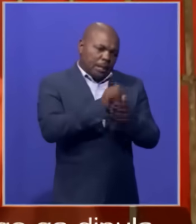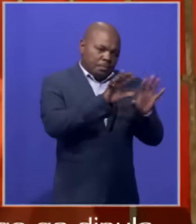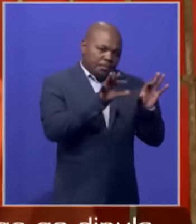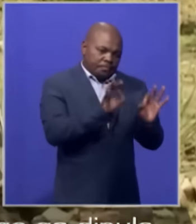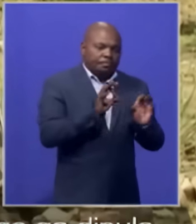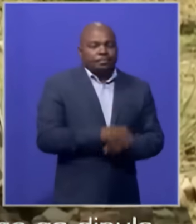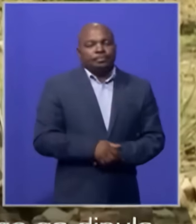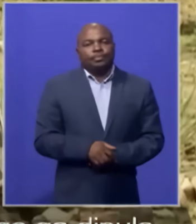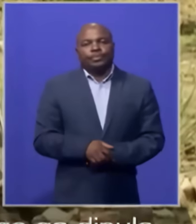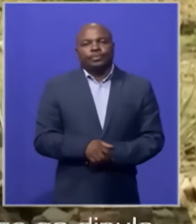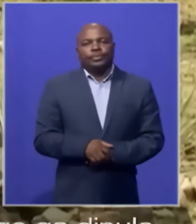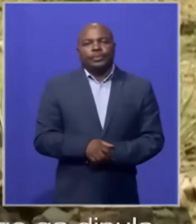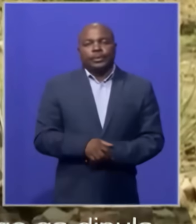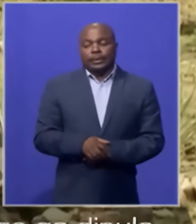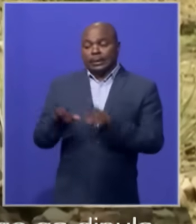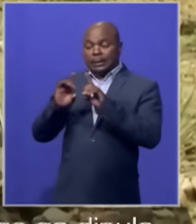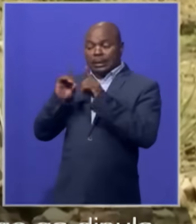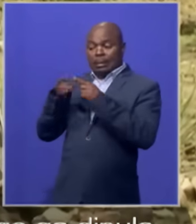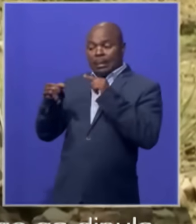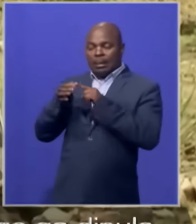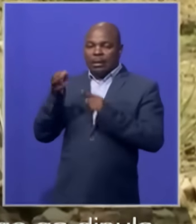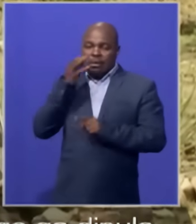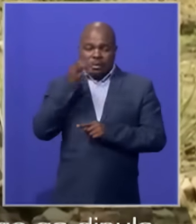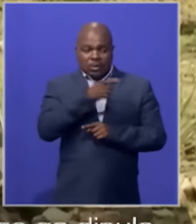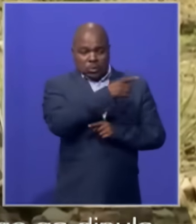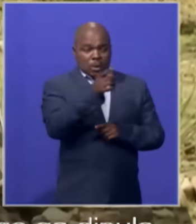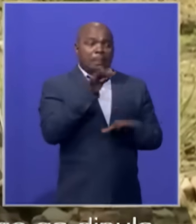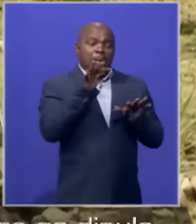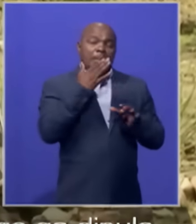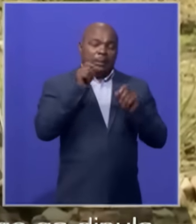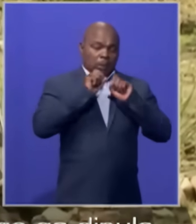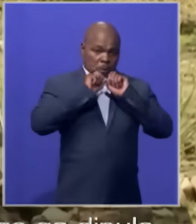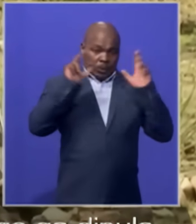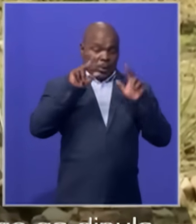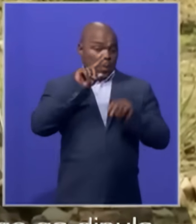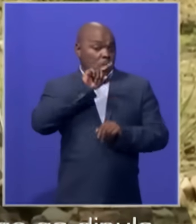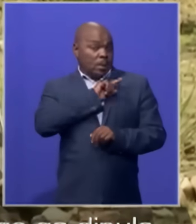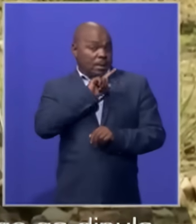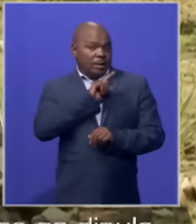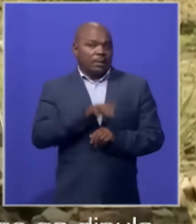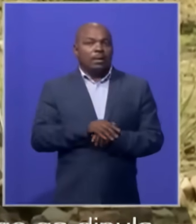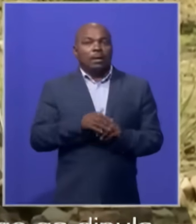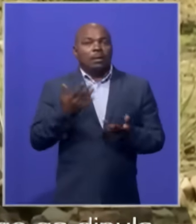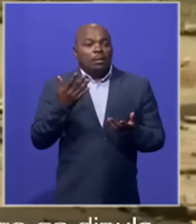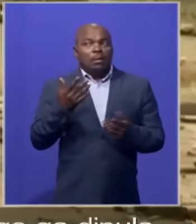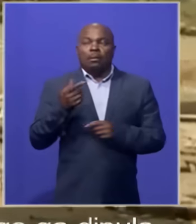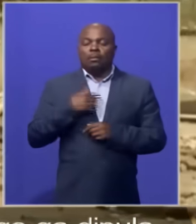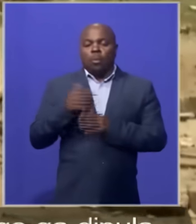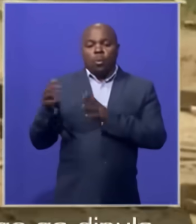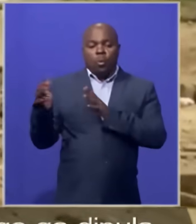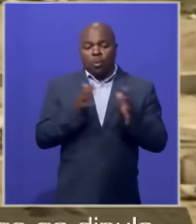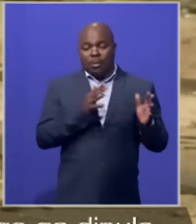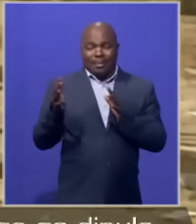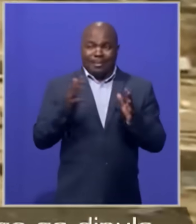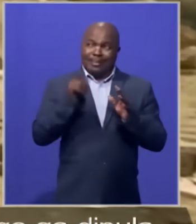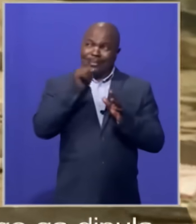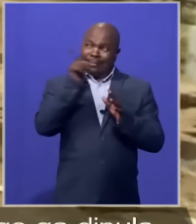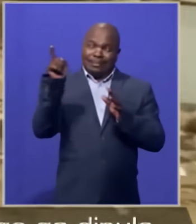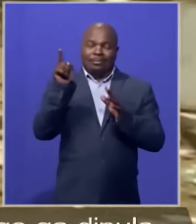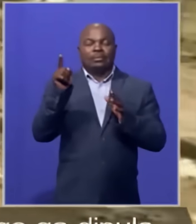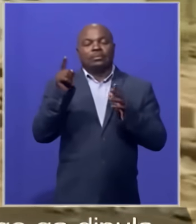sekeng. Coxstar e kgopetše gore badudi ba ntšha mahlo dinameng ka morago ga gore ba boemo ba boso ka mono nageng ba